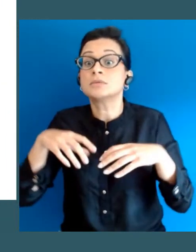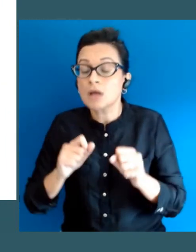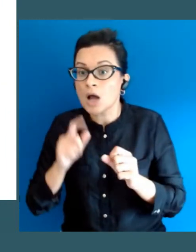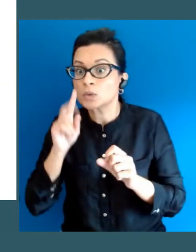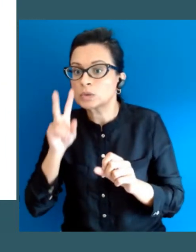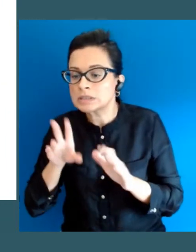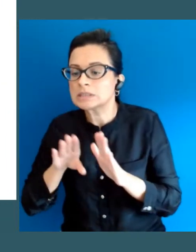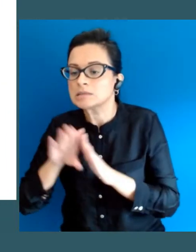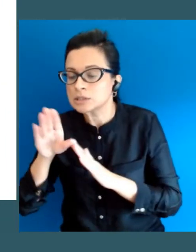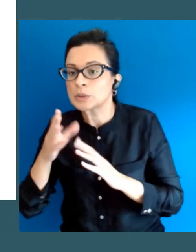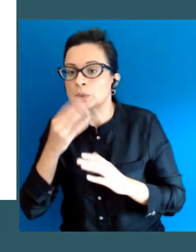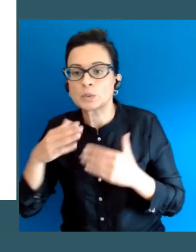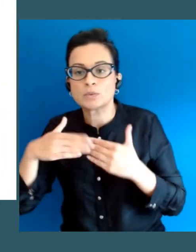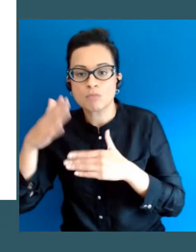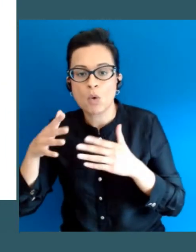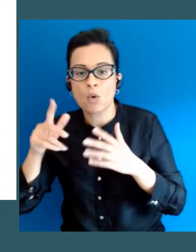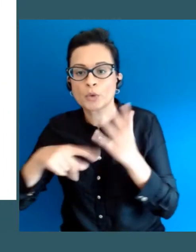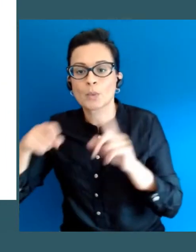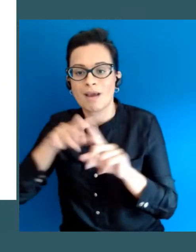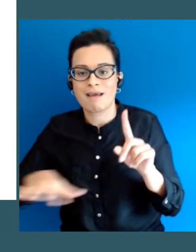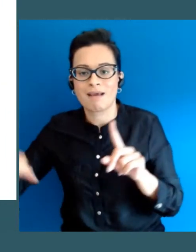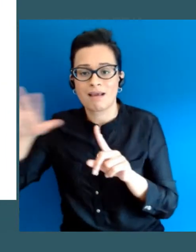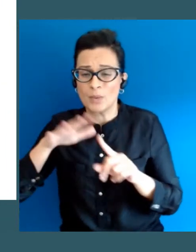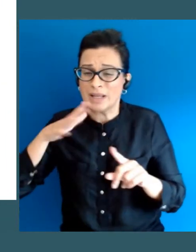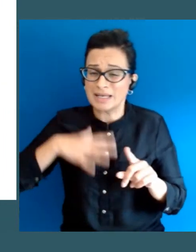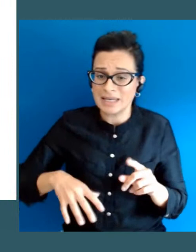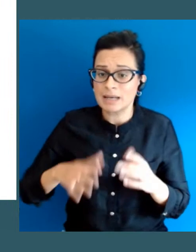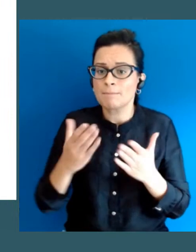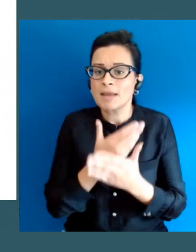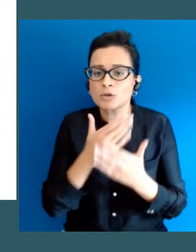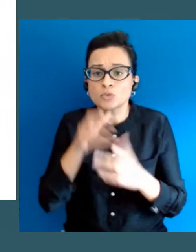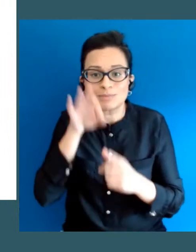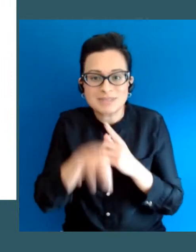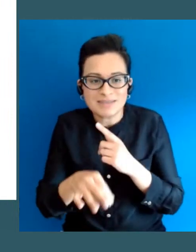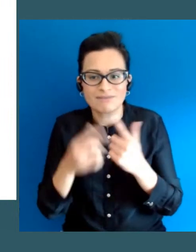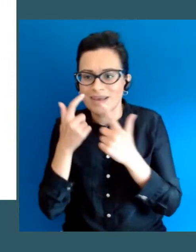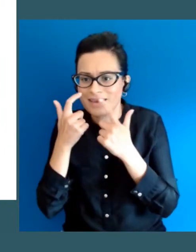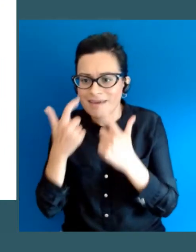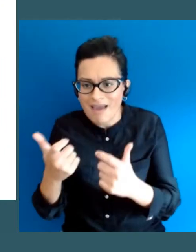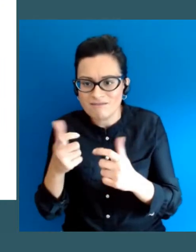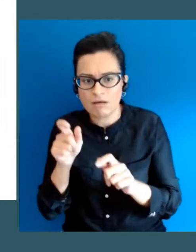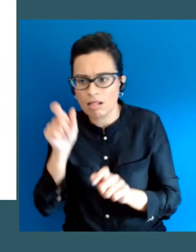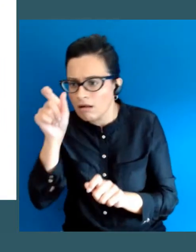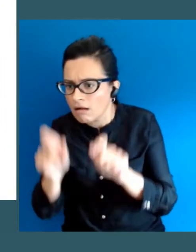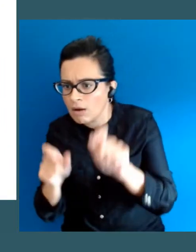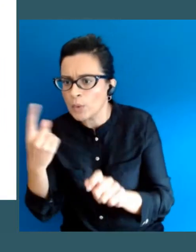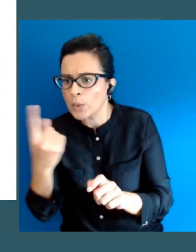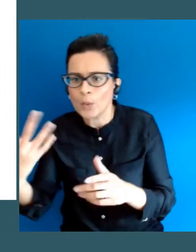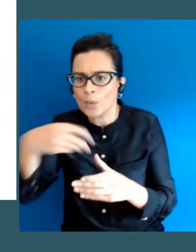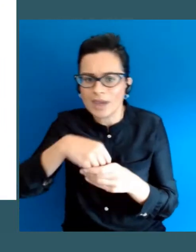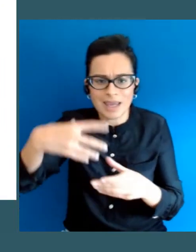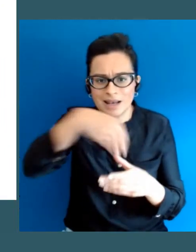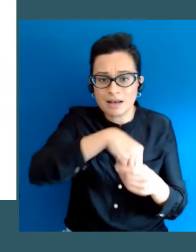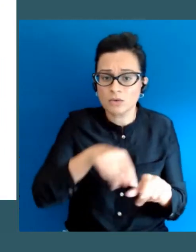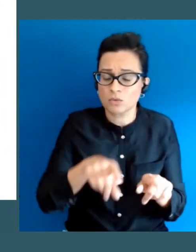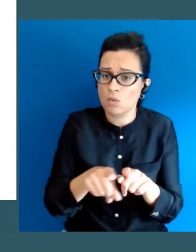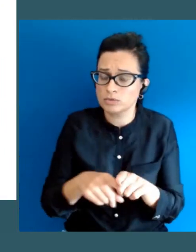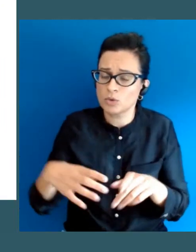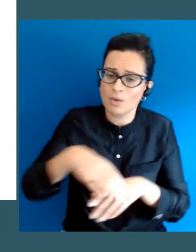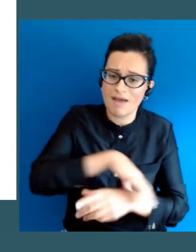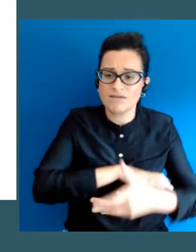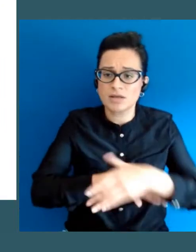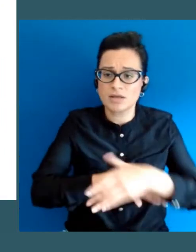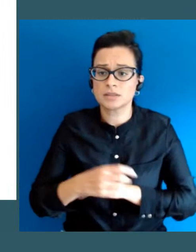require careful patient selection and concerted efforts on